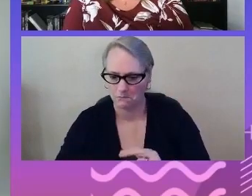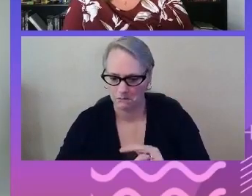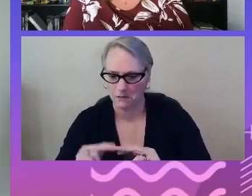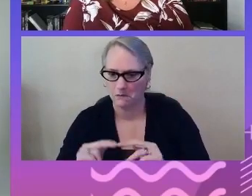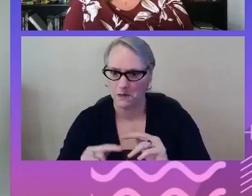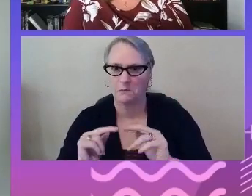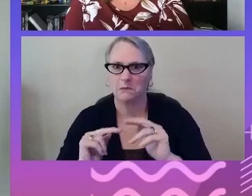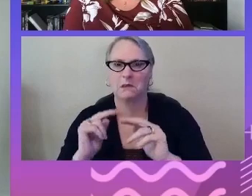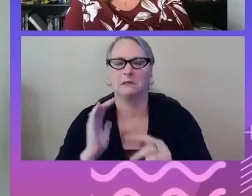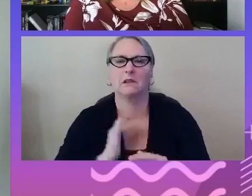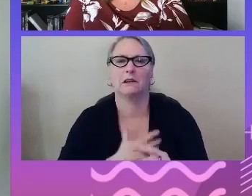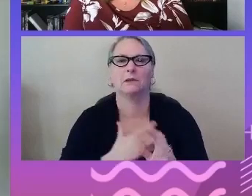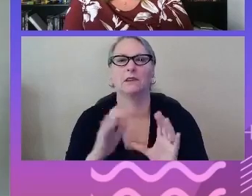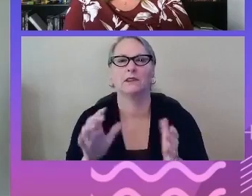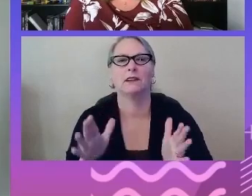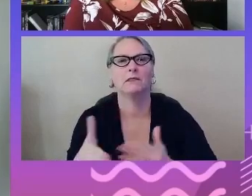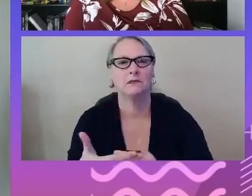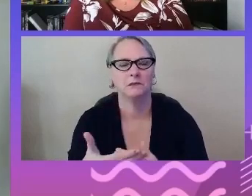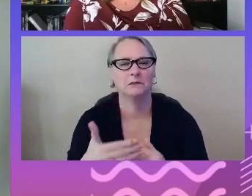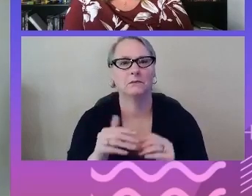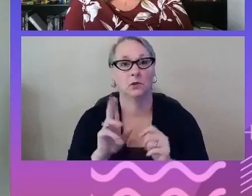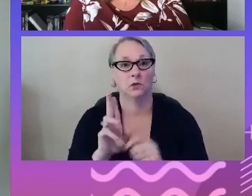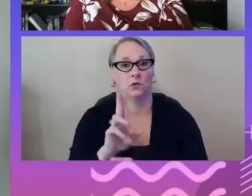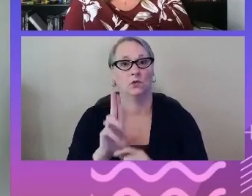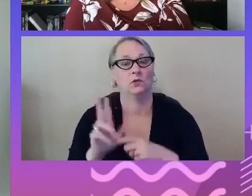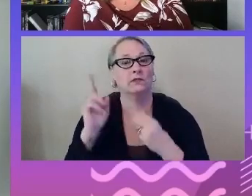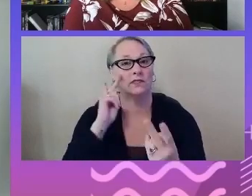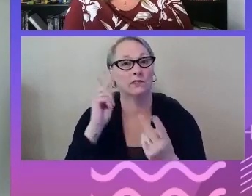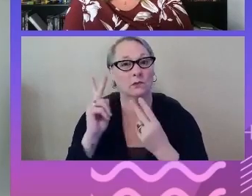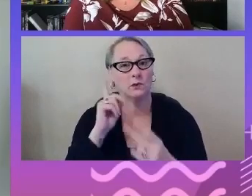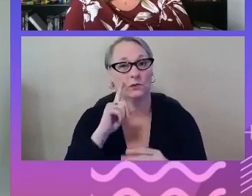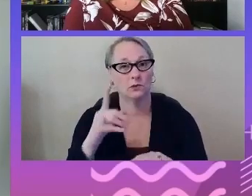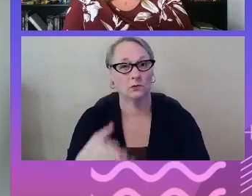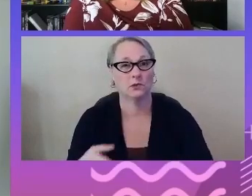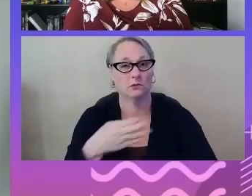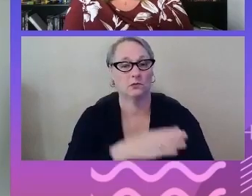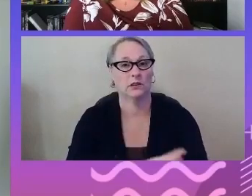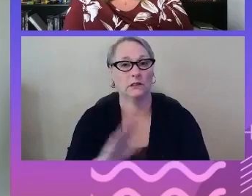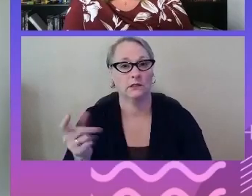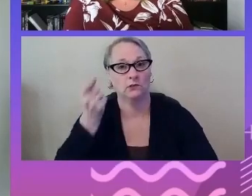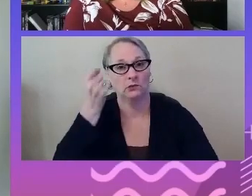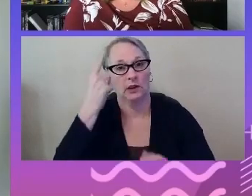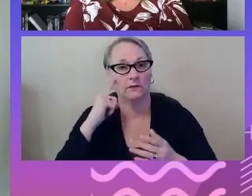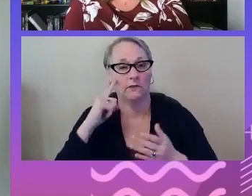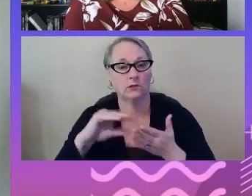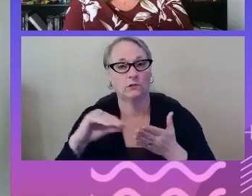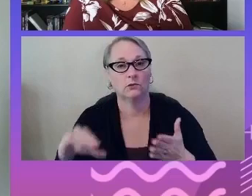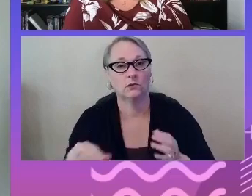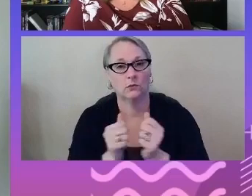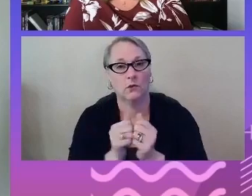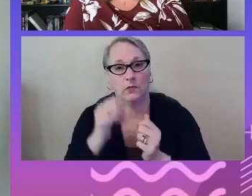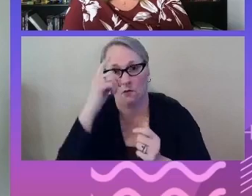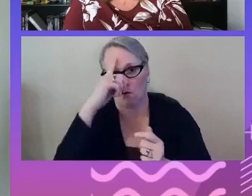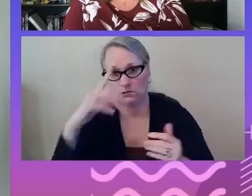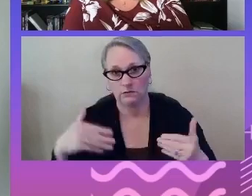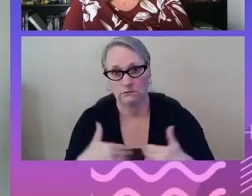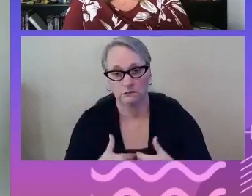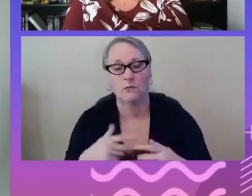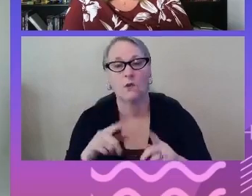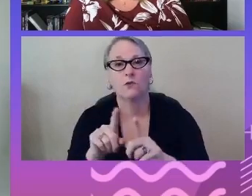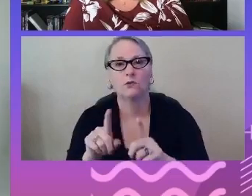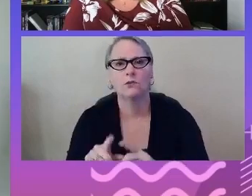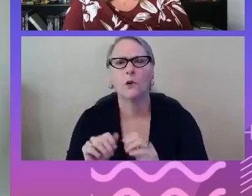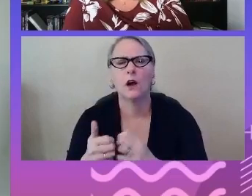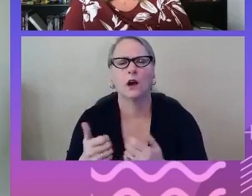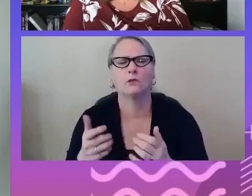we use visuals to increase the understanding for students with autism, and also increase engagement when they're